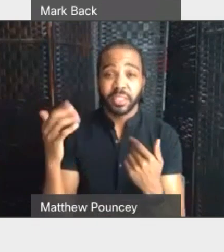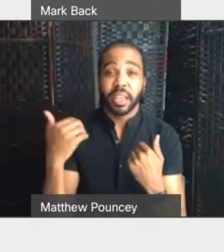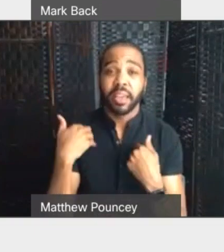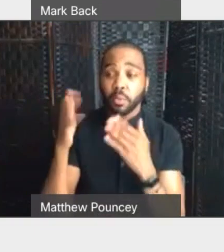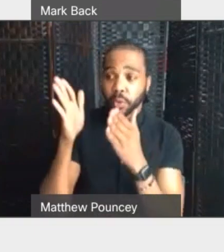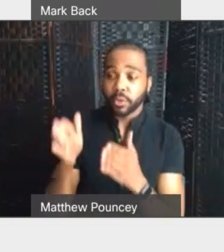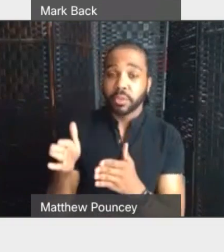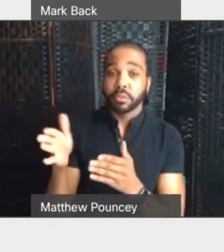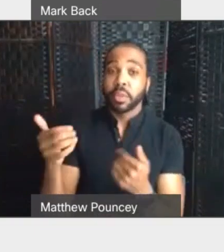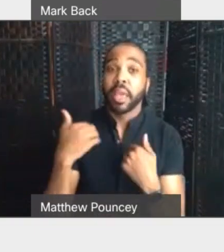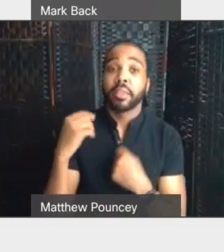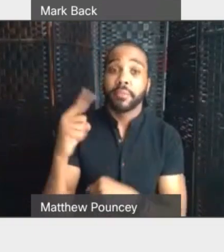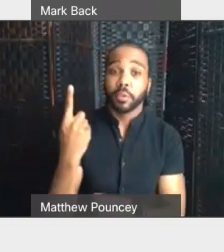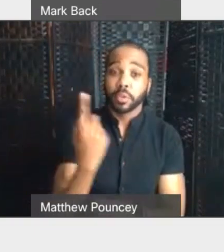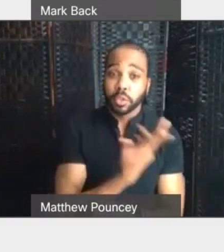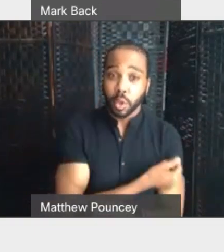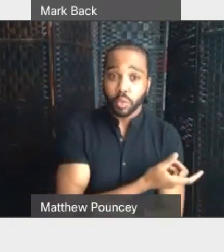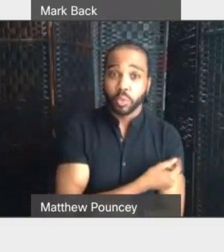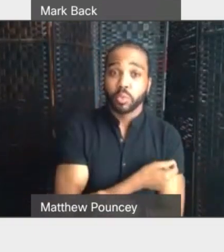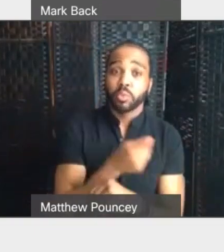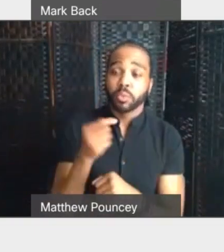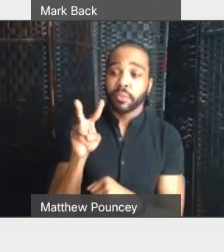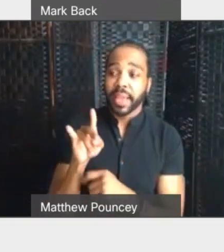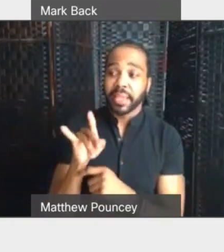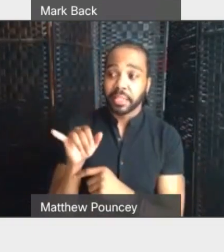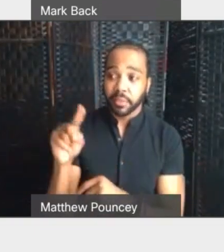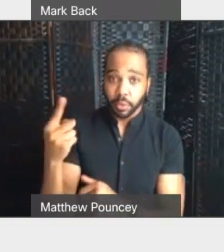a first dose of a vaccine,